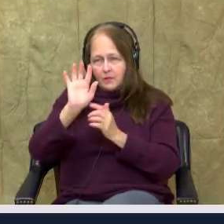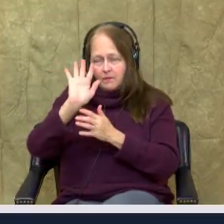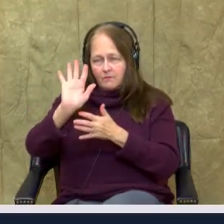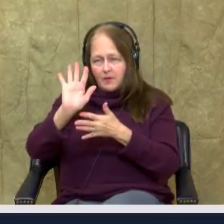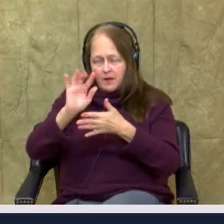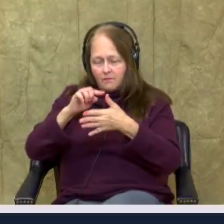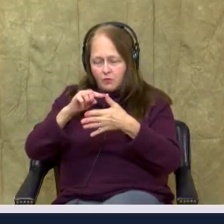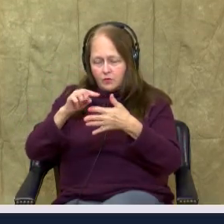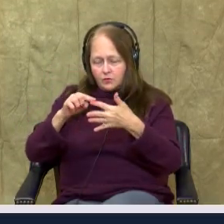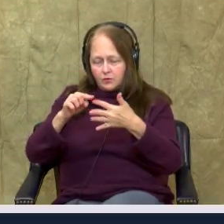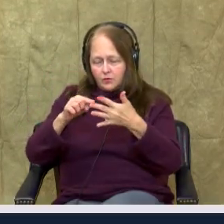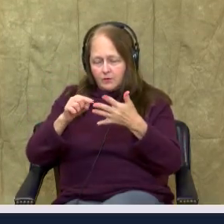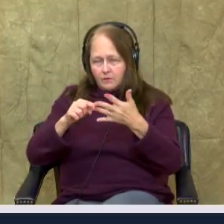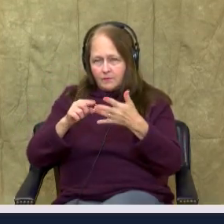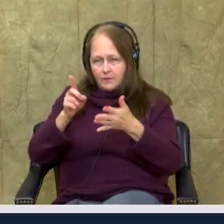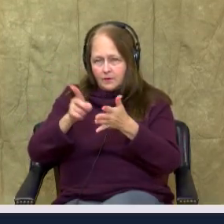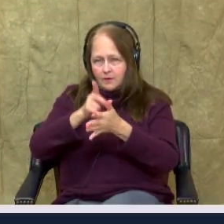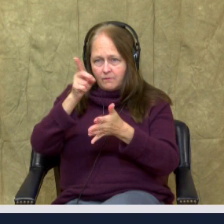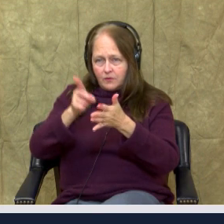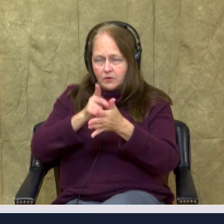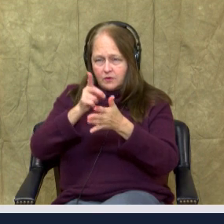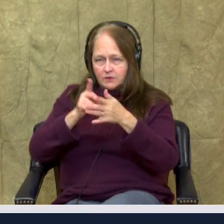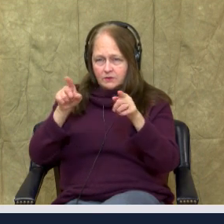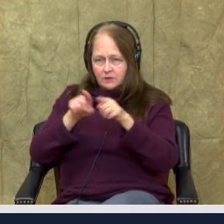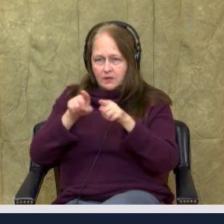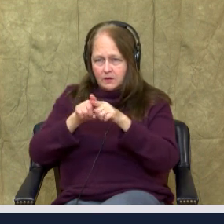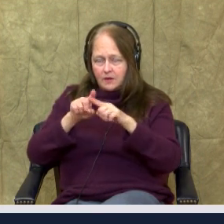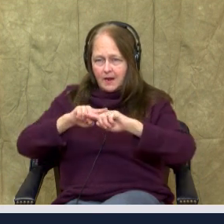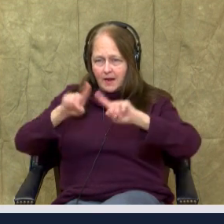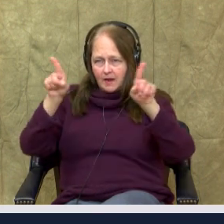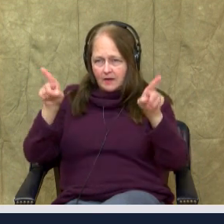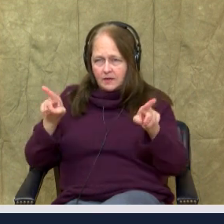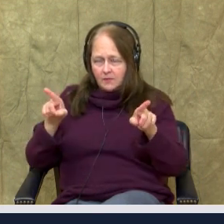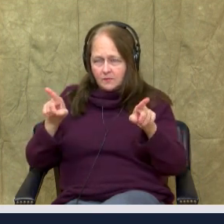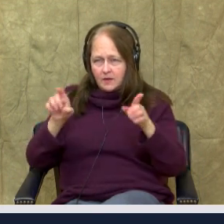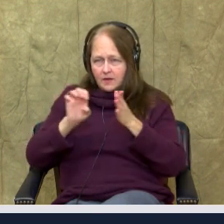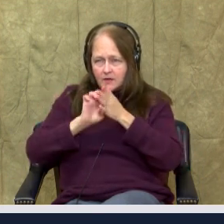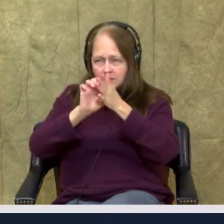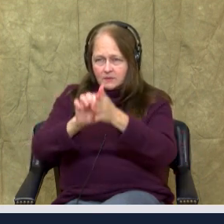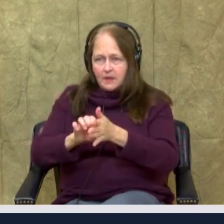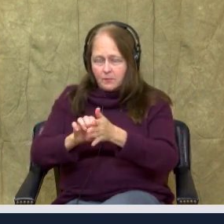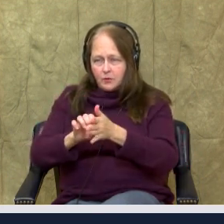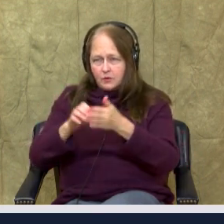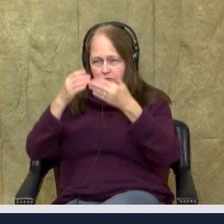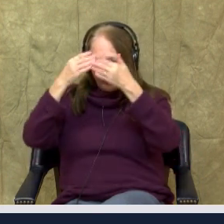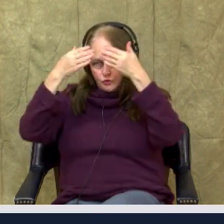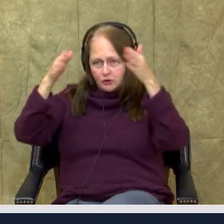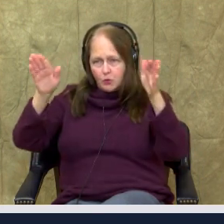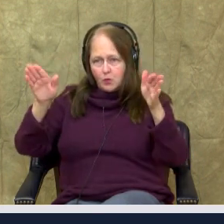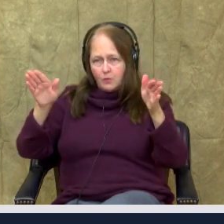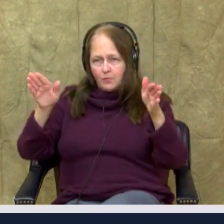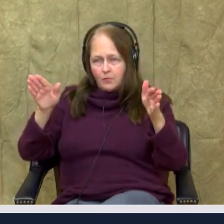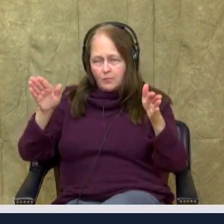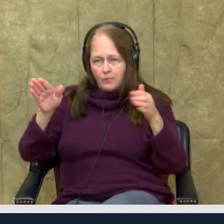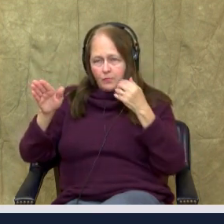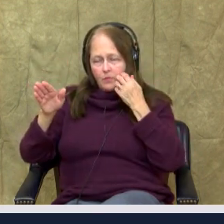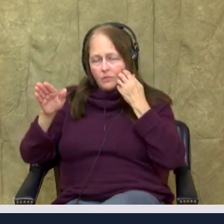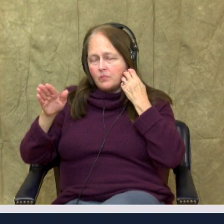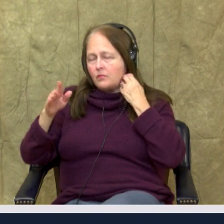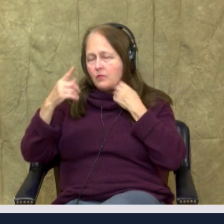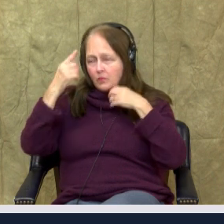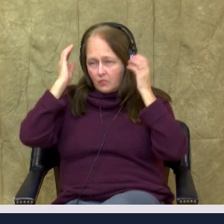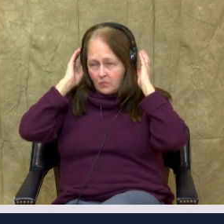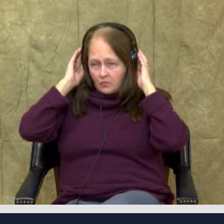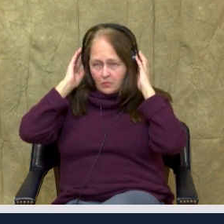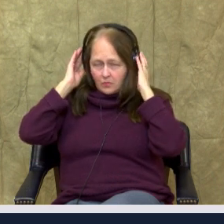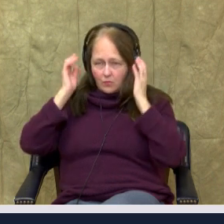types of clues. Definitions, synonyms, antonyms, examples, and even general, okay? Then you